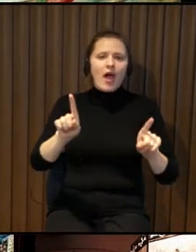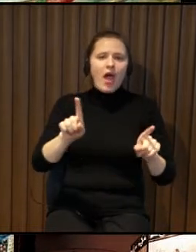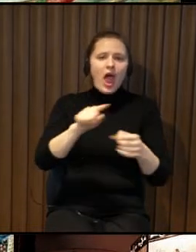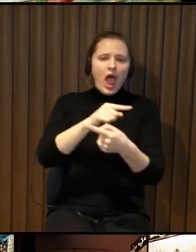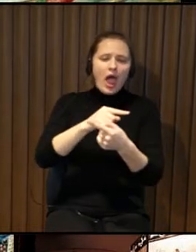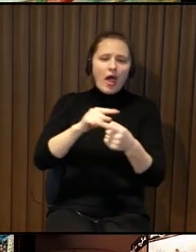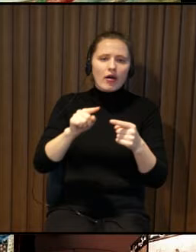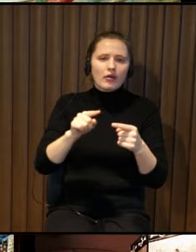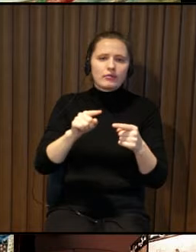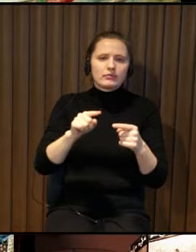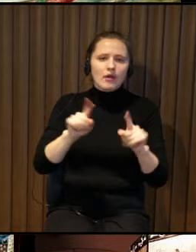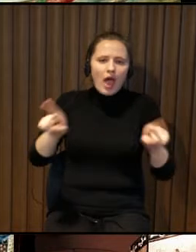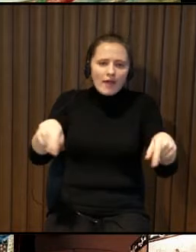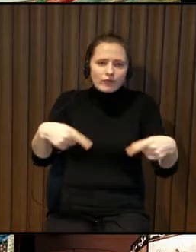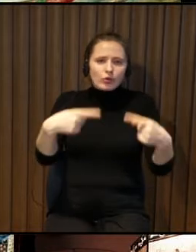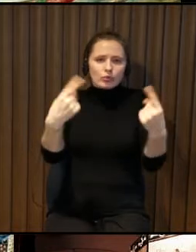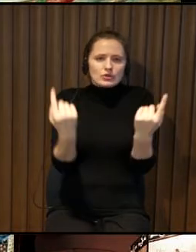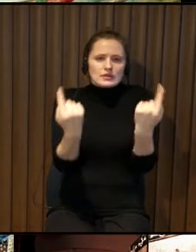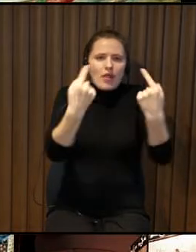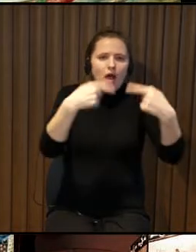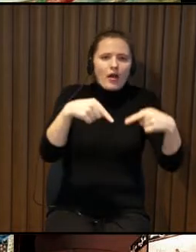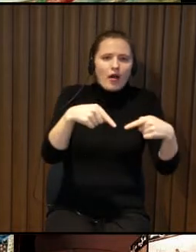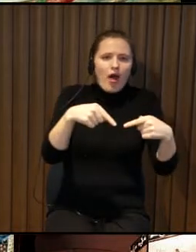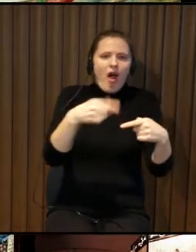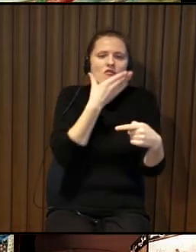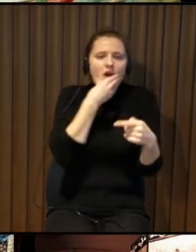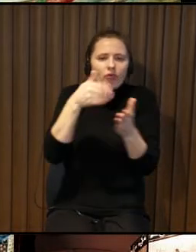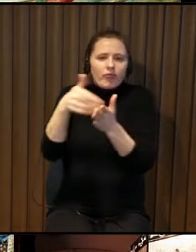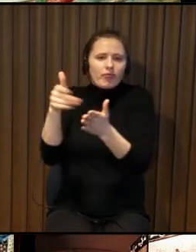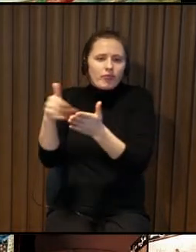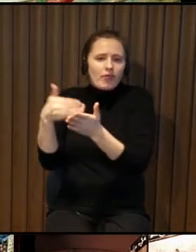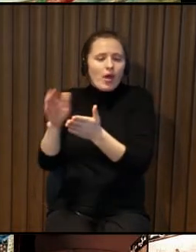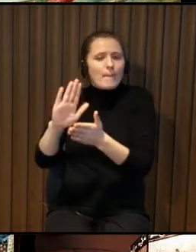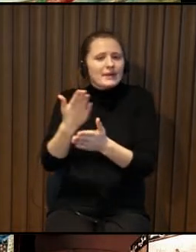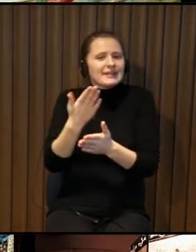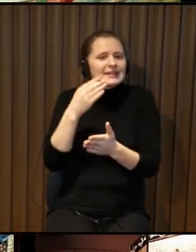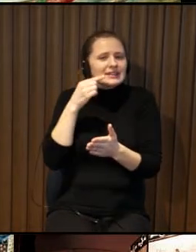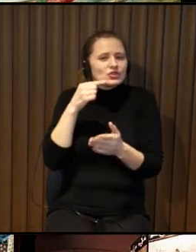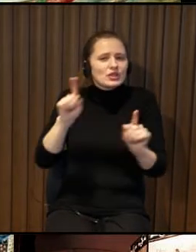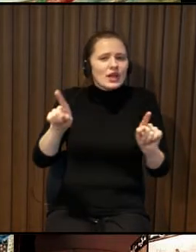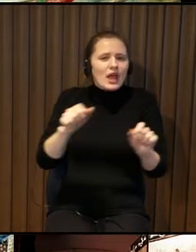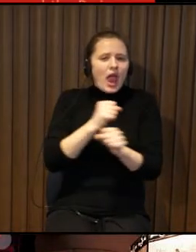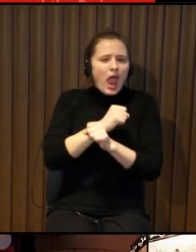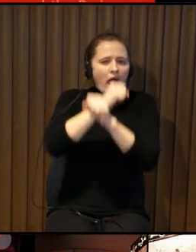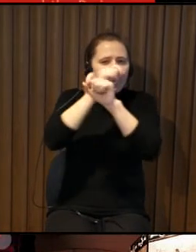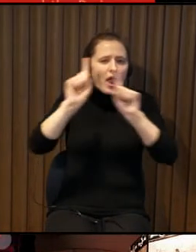Diversification helps us expand evolutionary choices when our current strategies don't